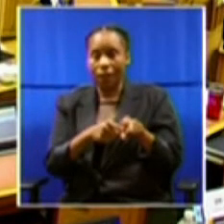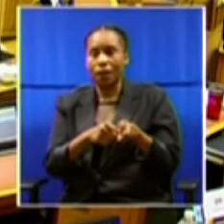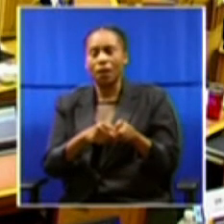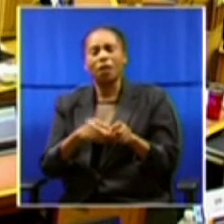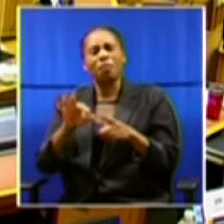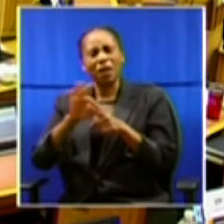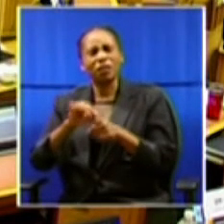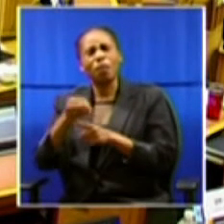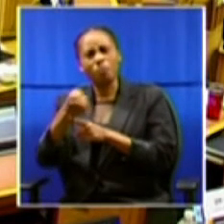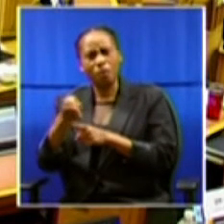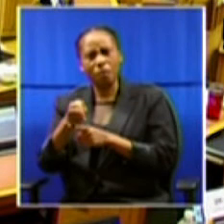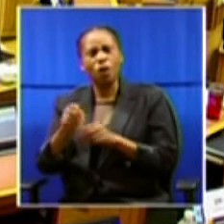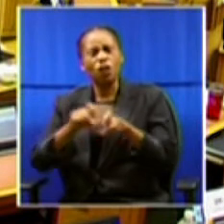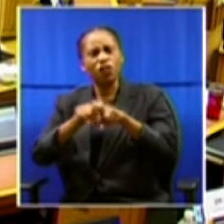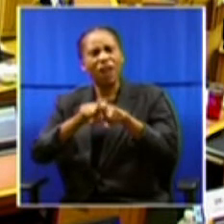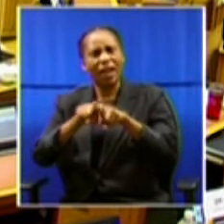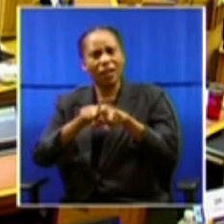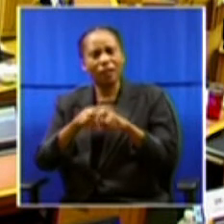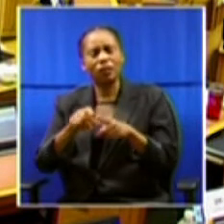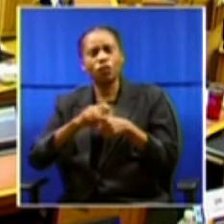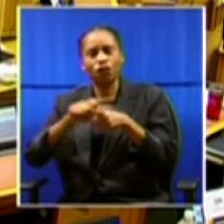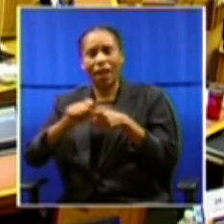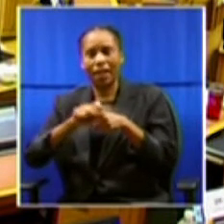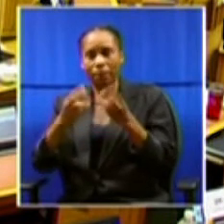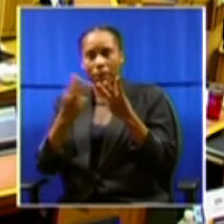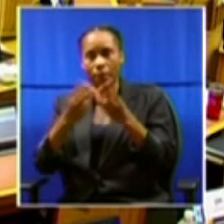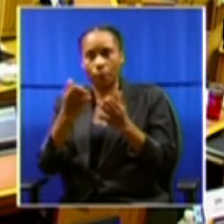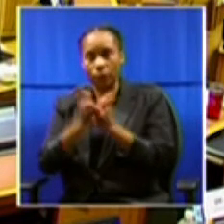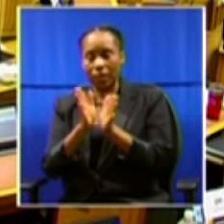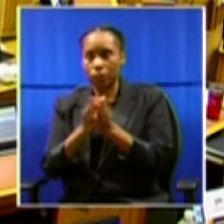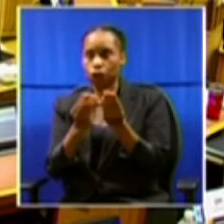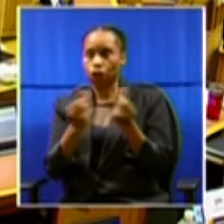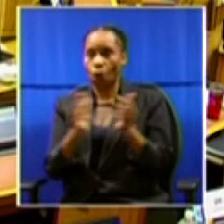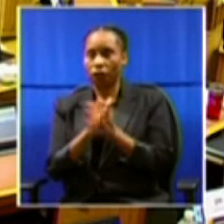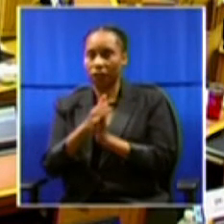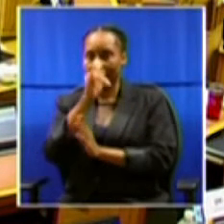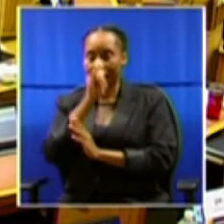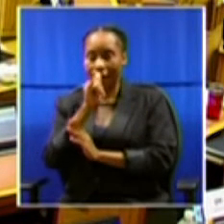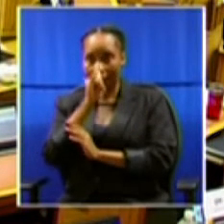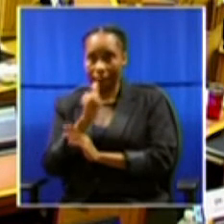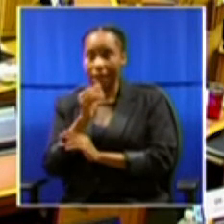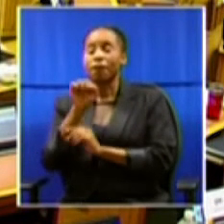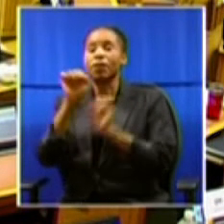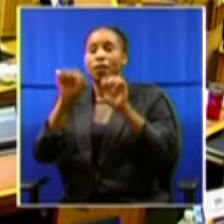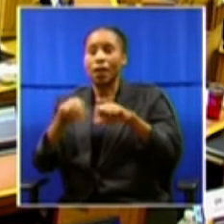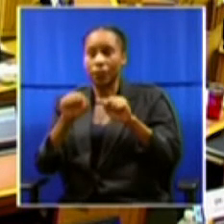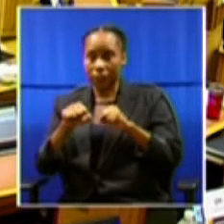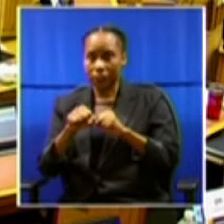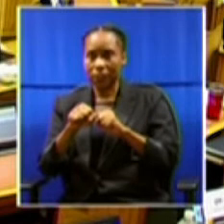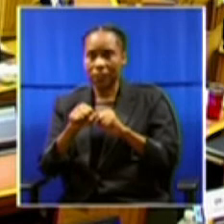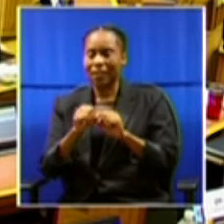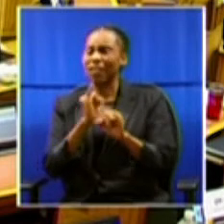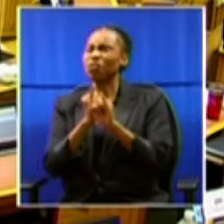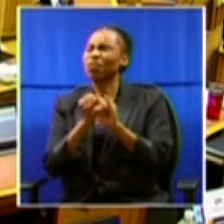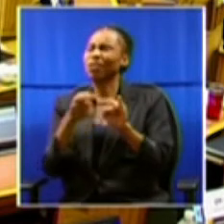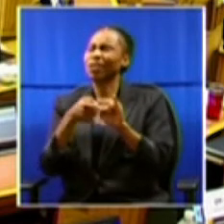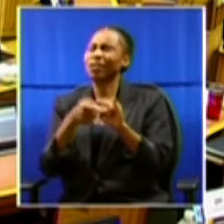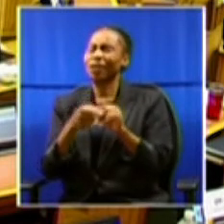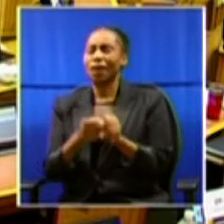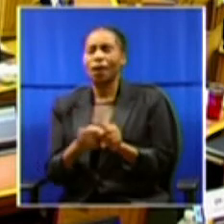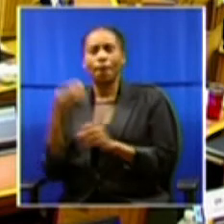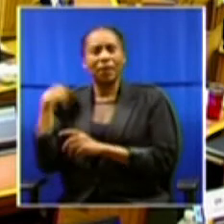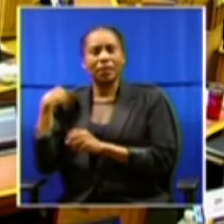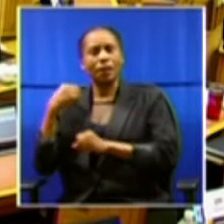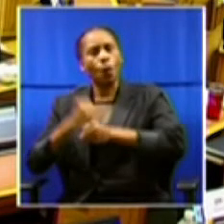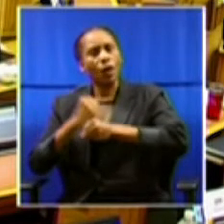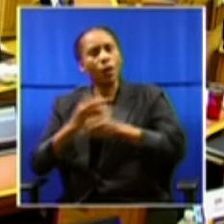this field in resolving crime? If yes, Minister, which institution is the Minister is engaging with